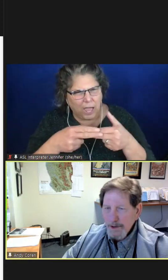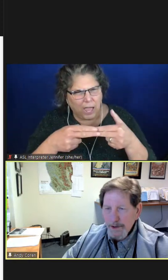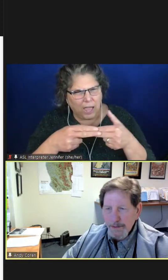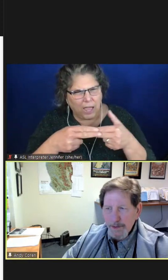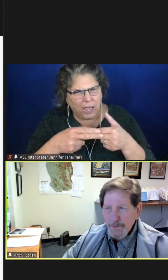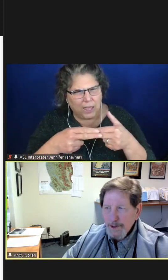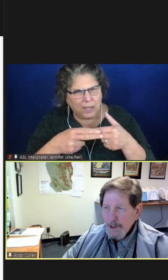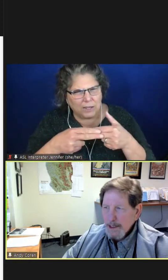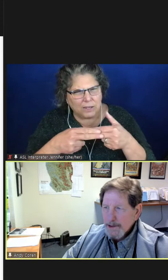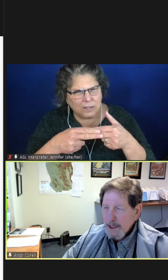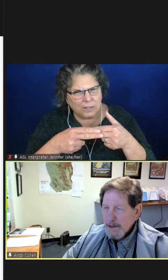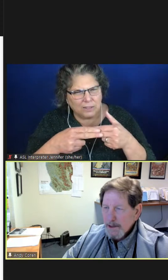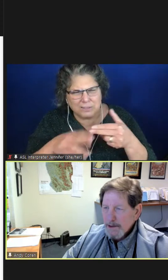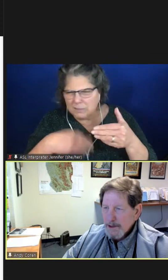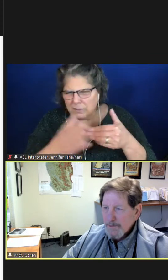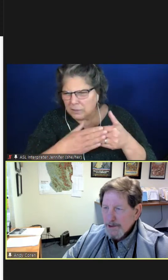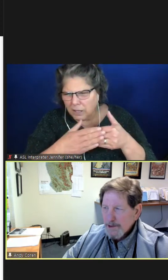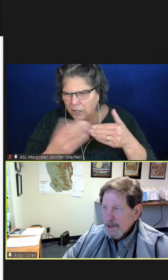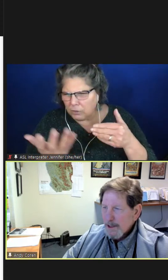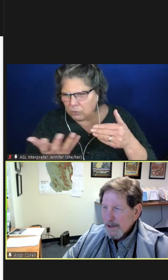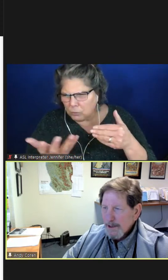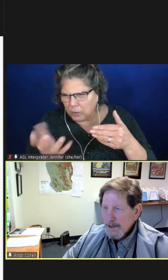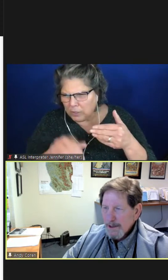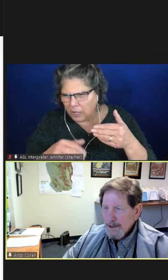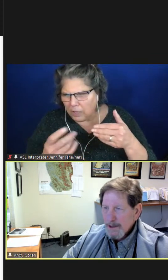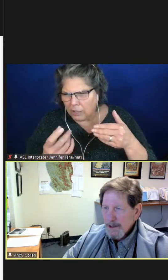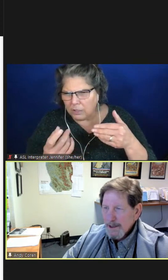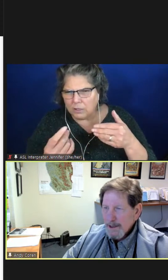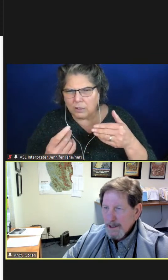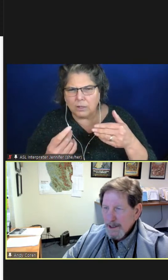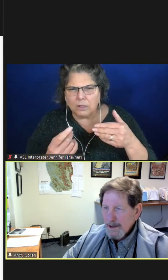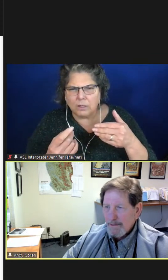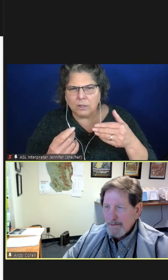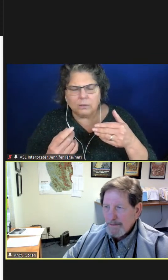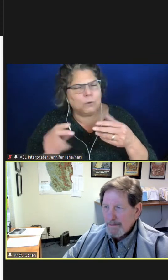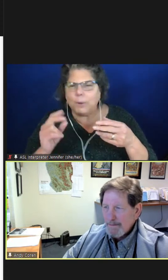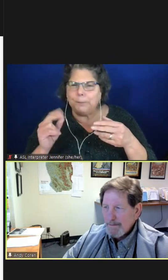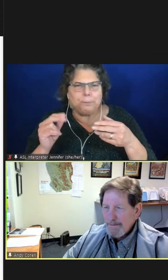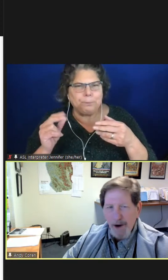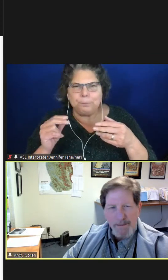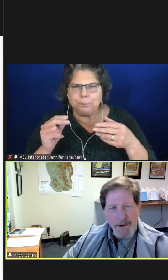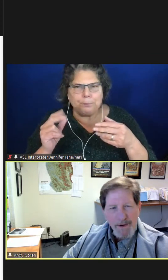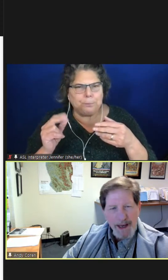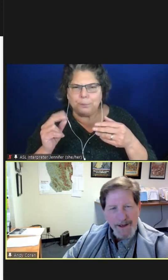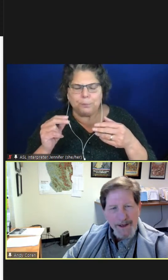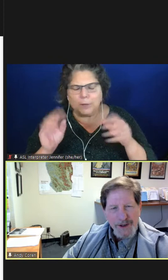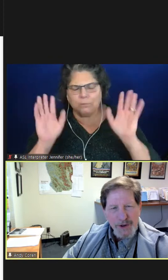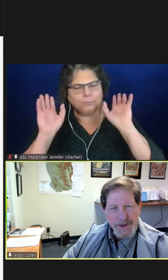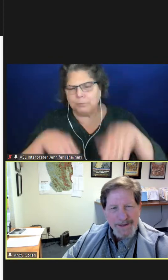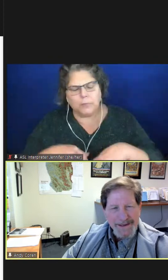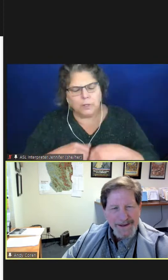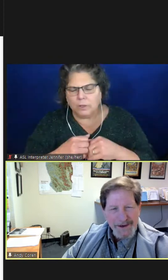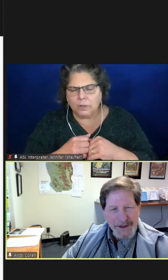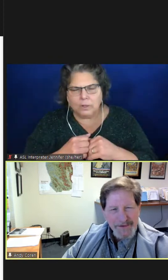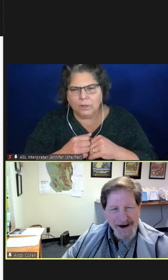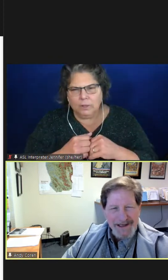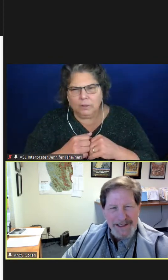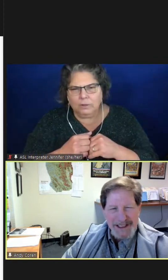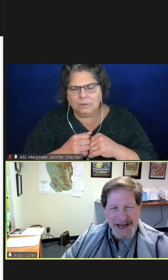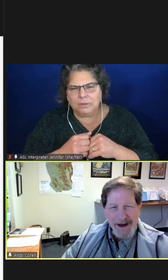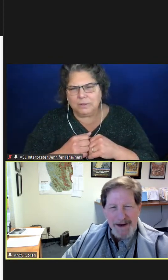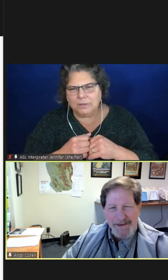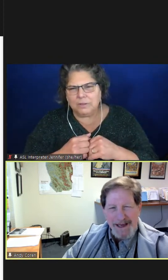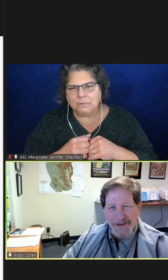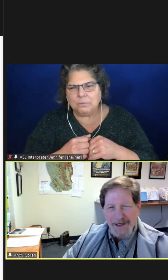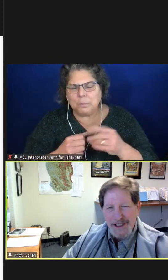Can you move to the next slide? Let's see if it's there. No. Okay. So those are variants.